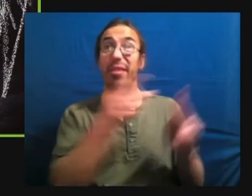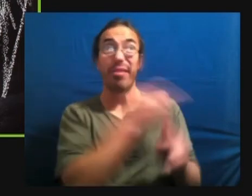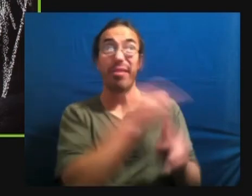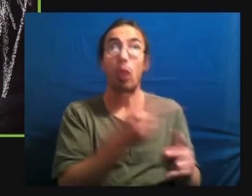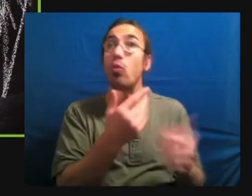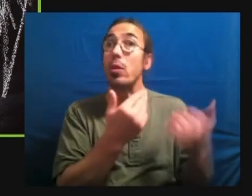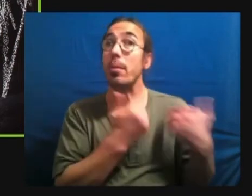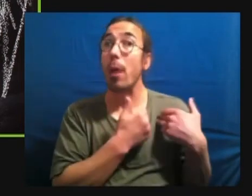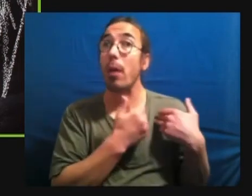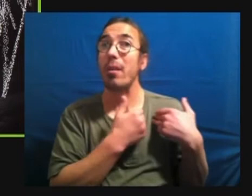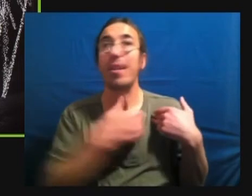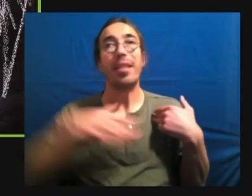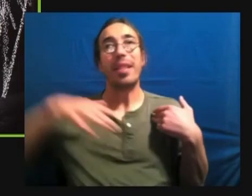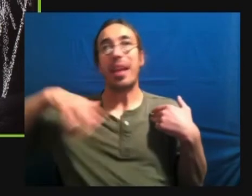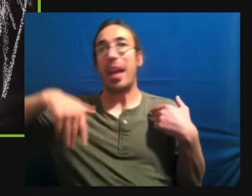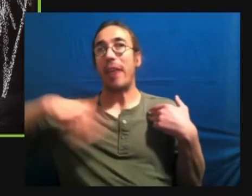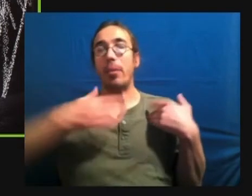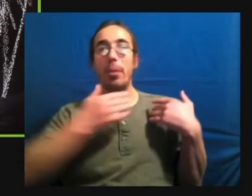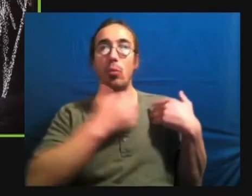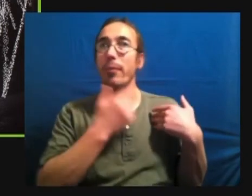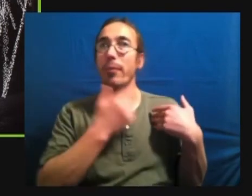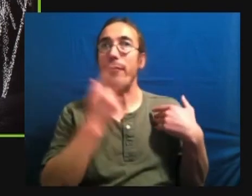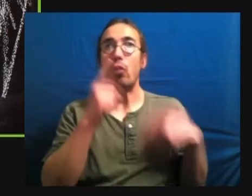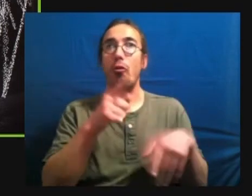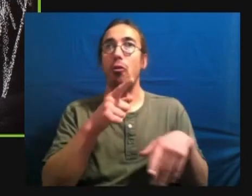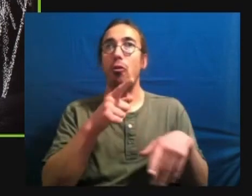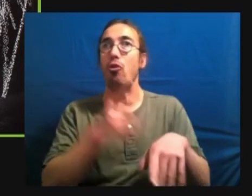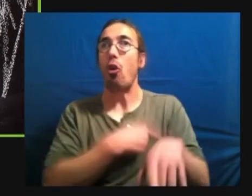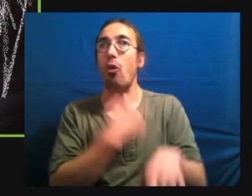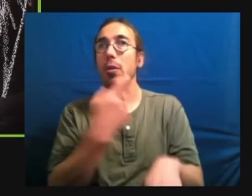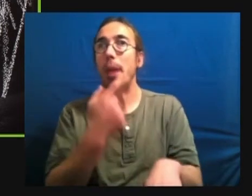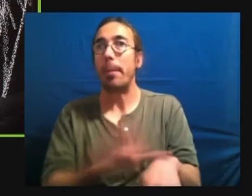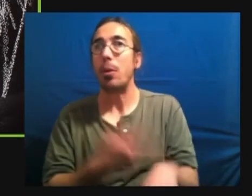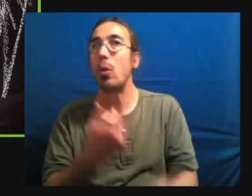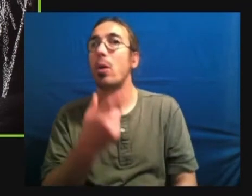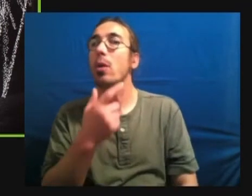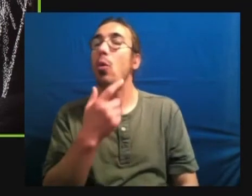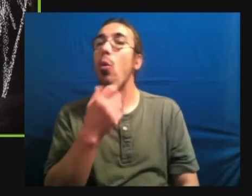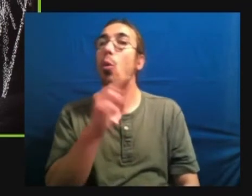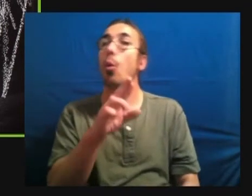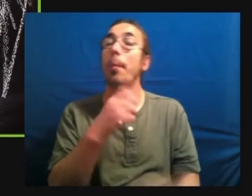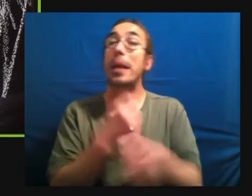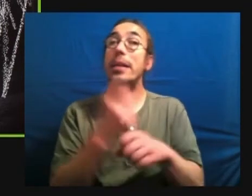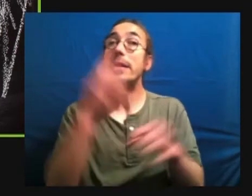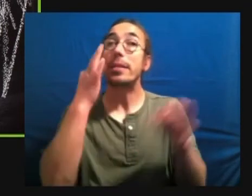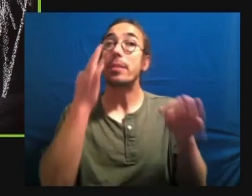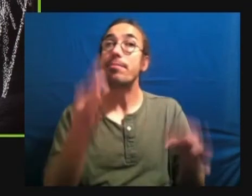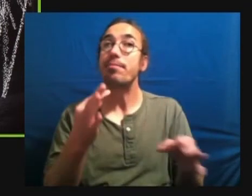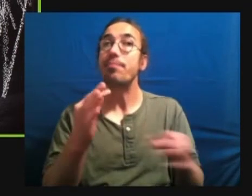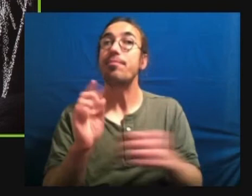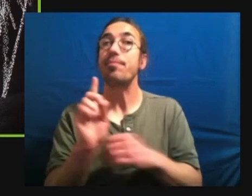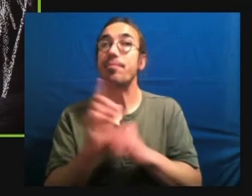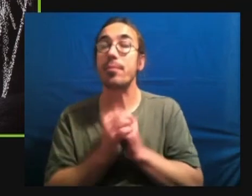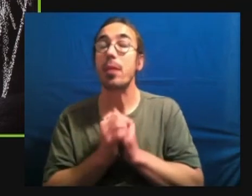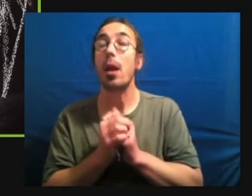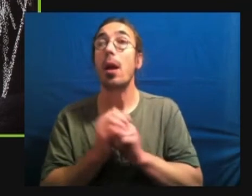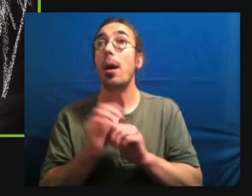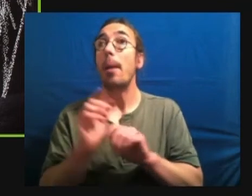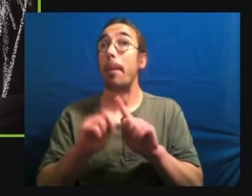been stakeholders in their own destiny. You're making them decision makers. Whereas before, you've